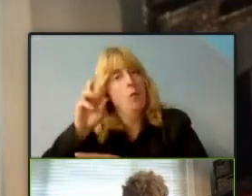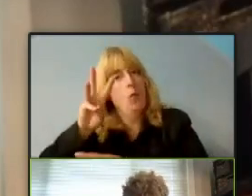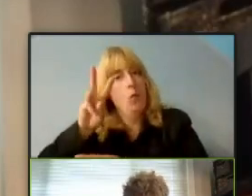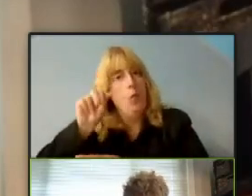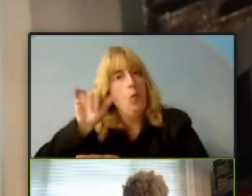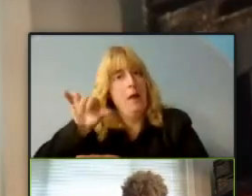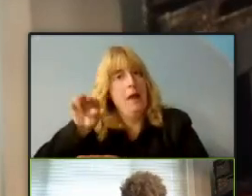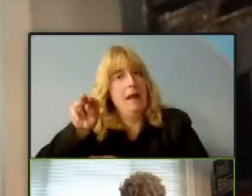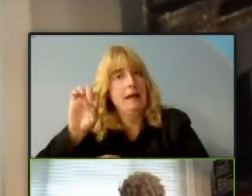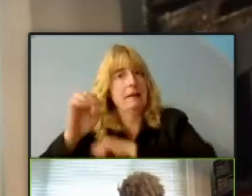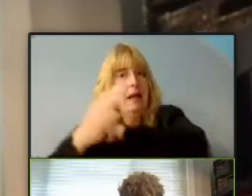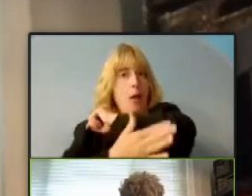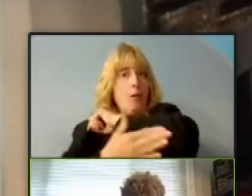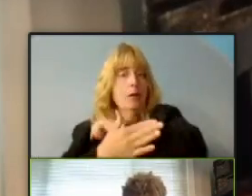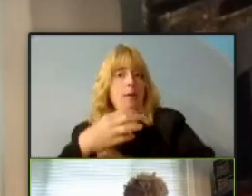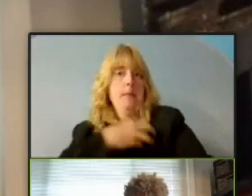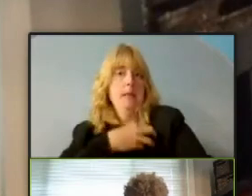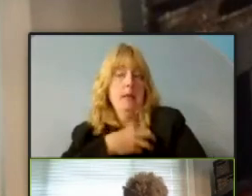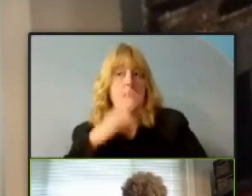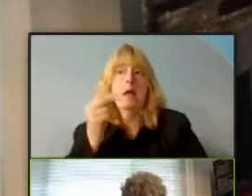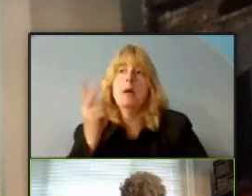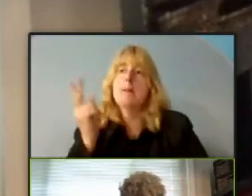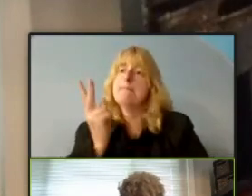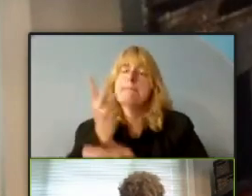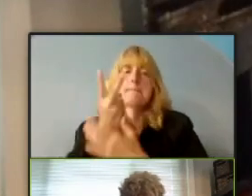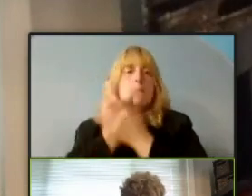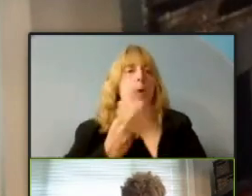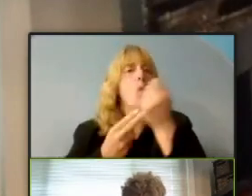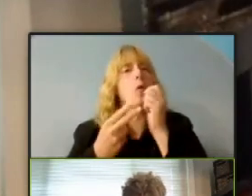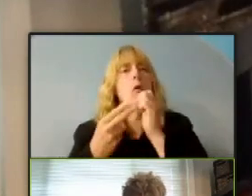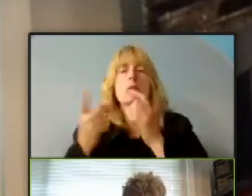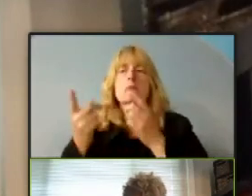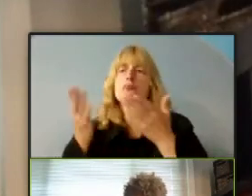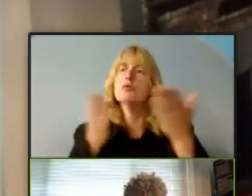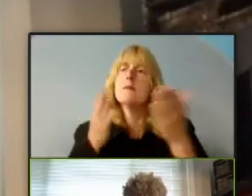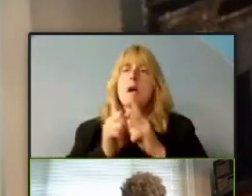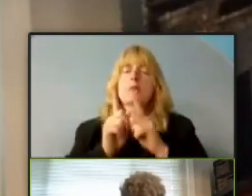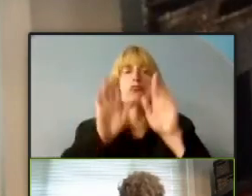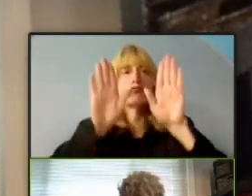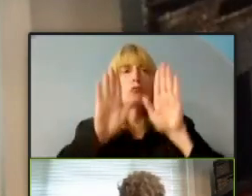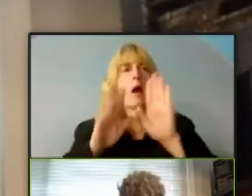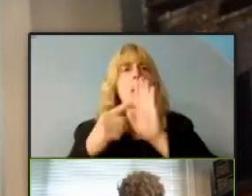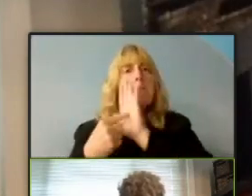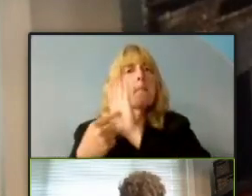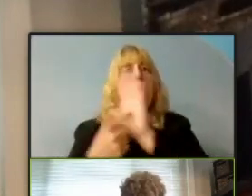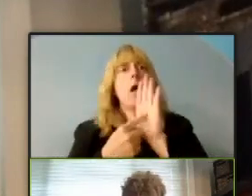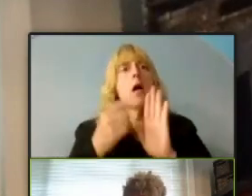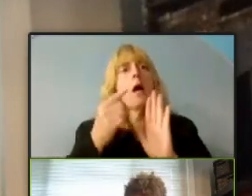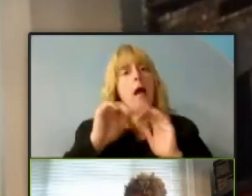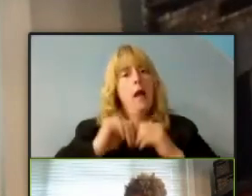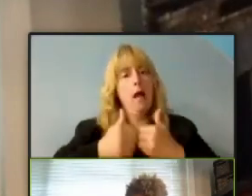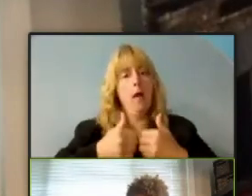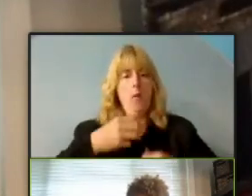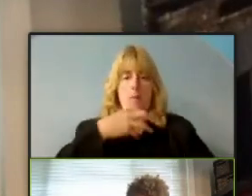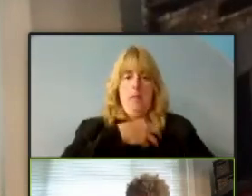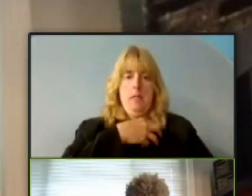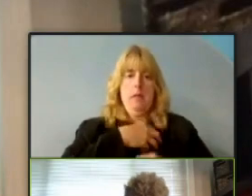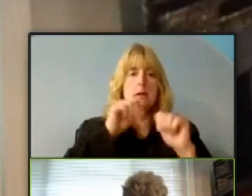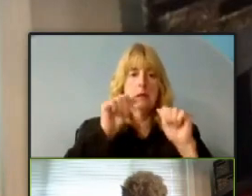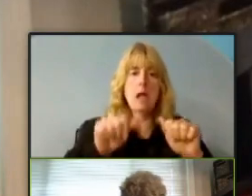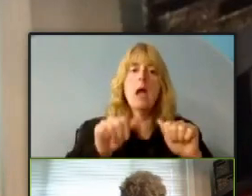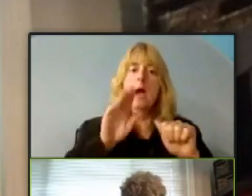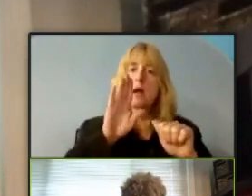they both serve as great models to me on how policing can be an extension and within